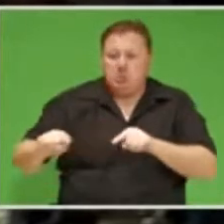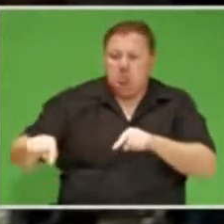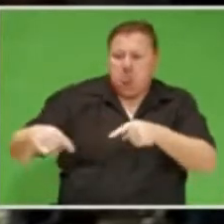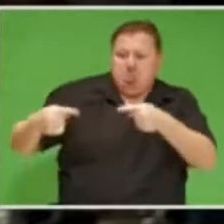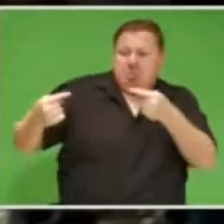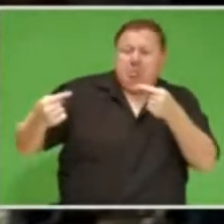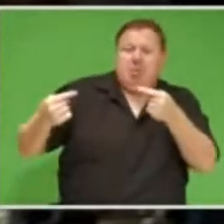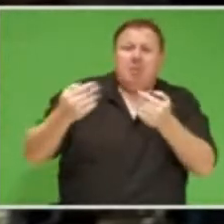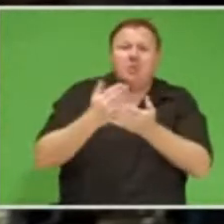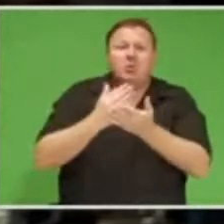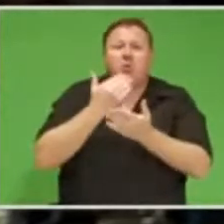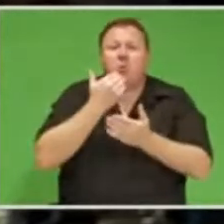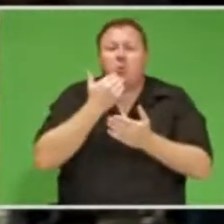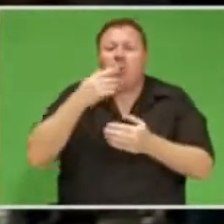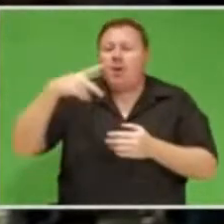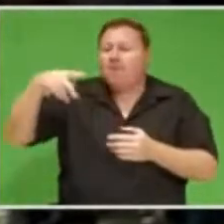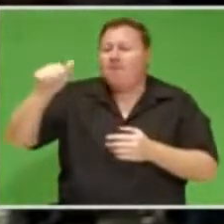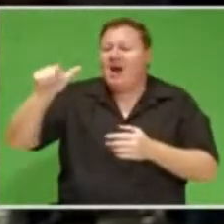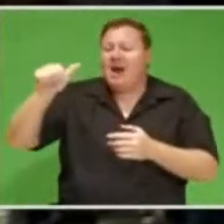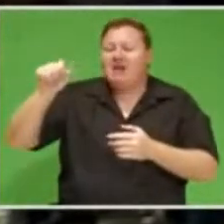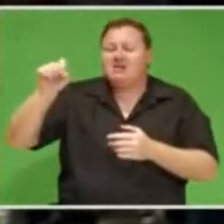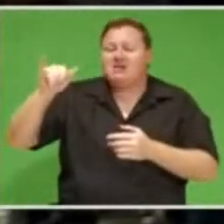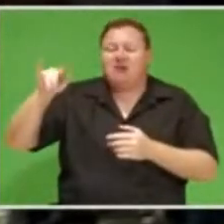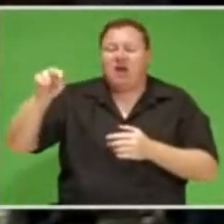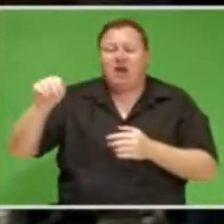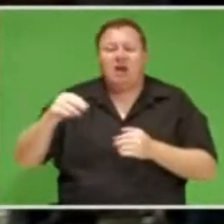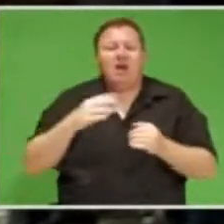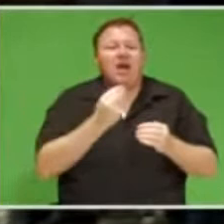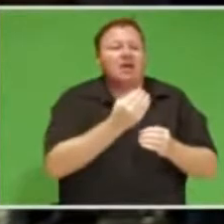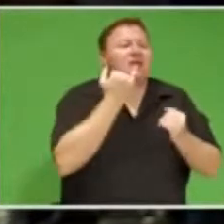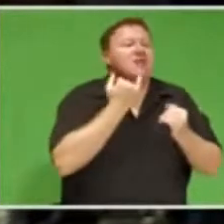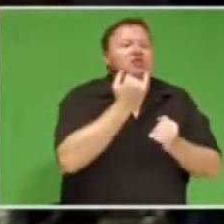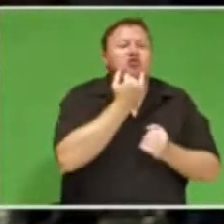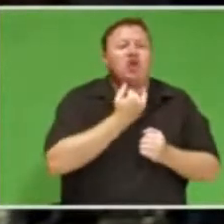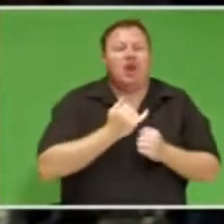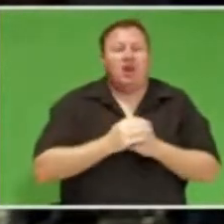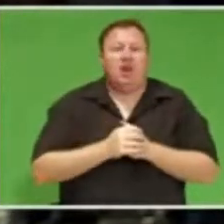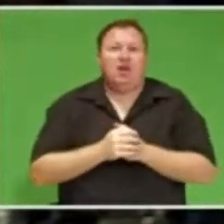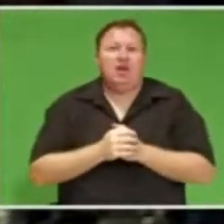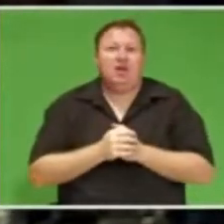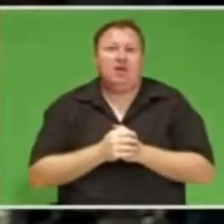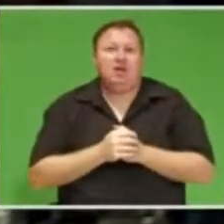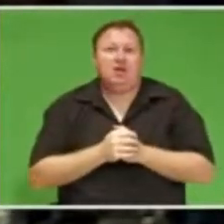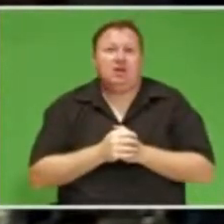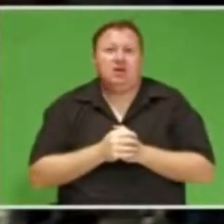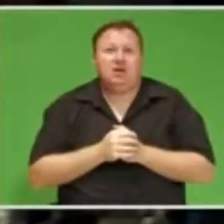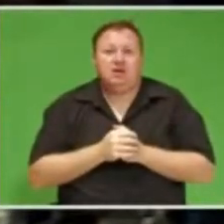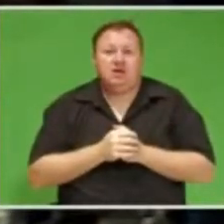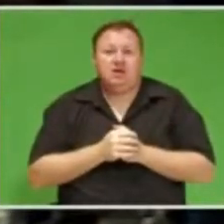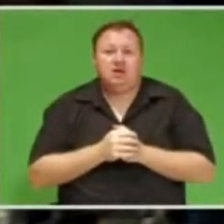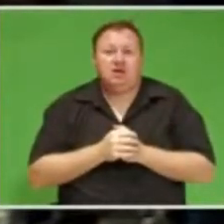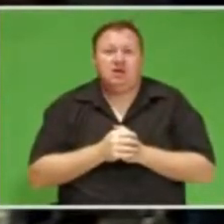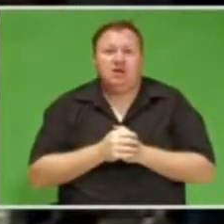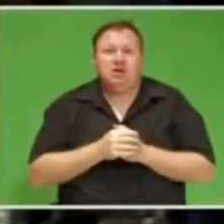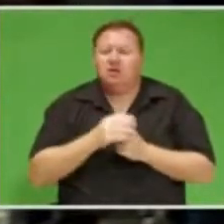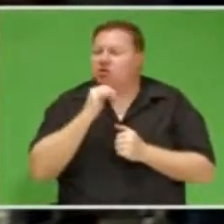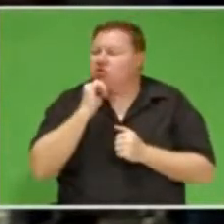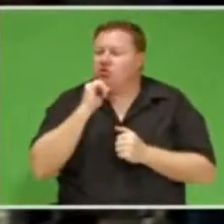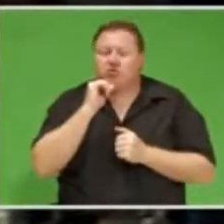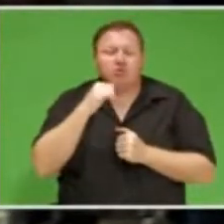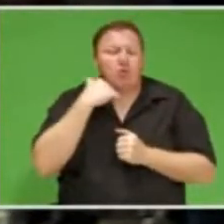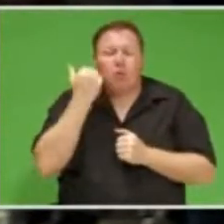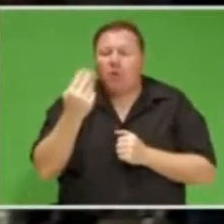Israel and Palestine and call for an end to hostilities for a resumption of the stalled